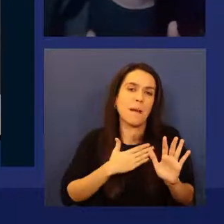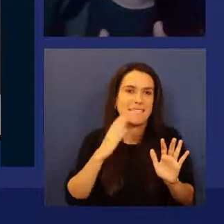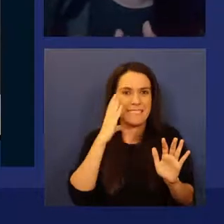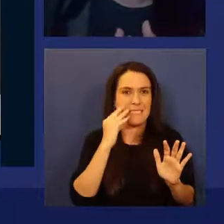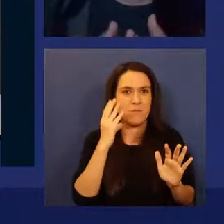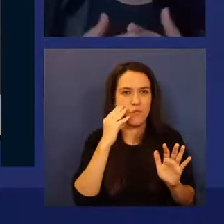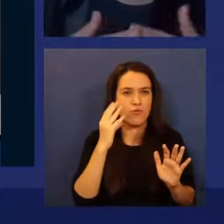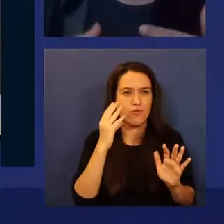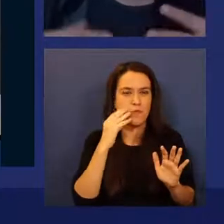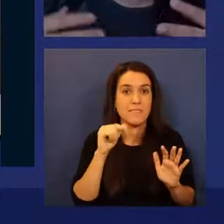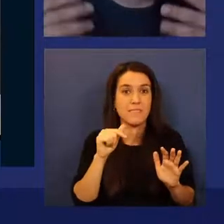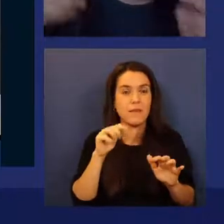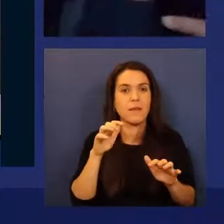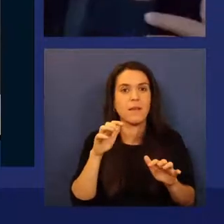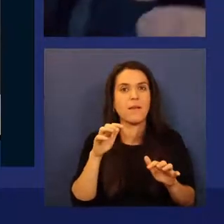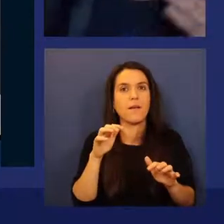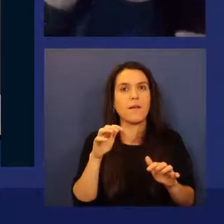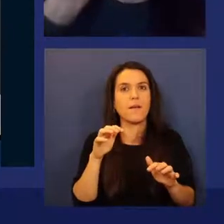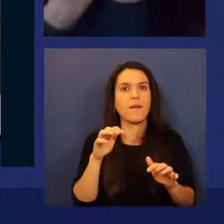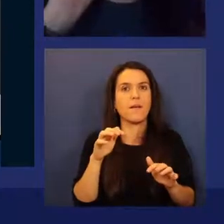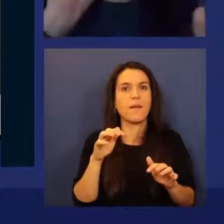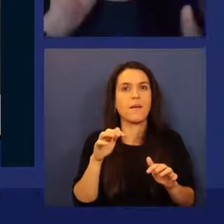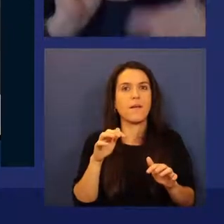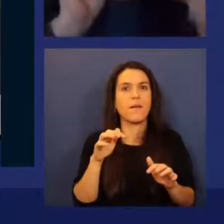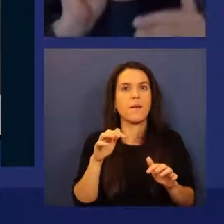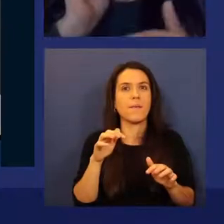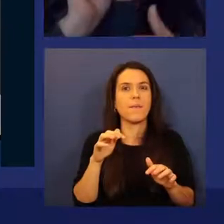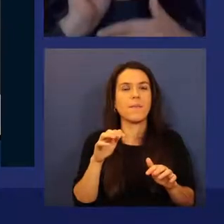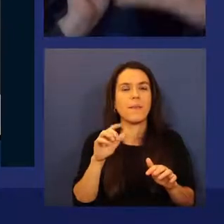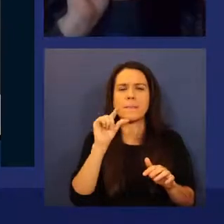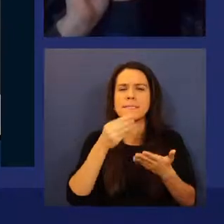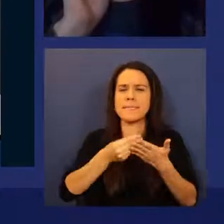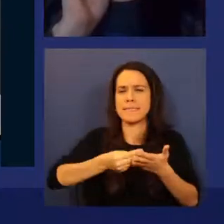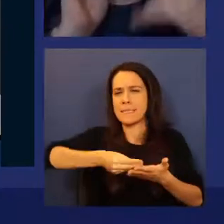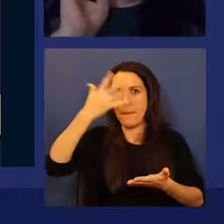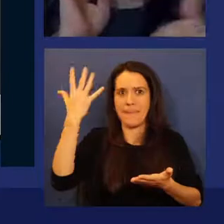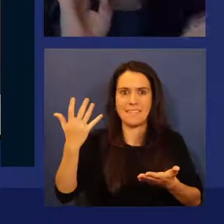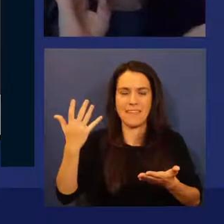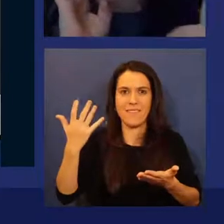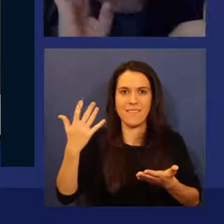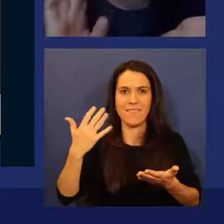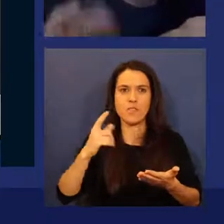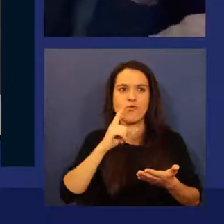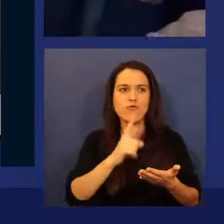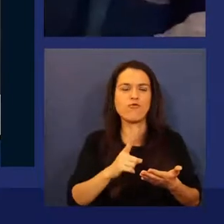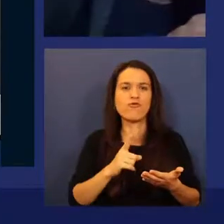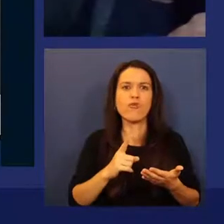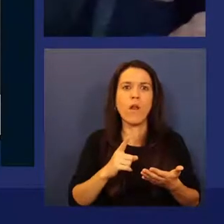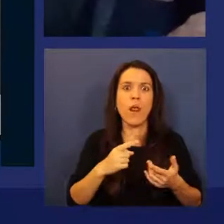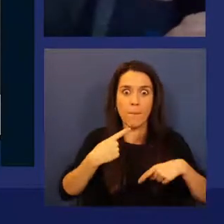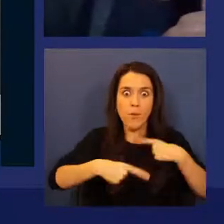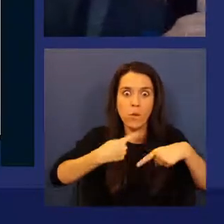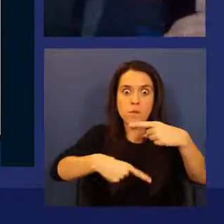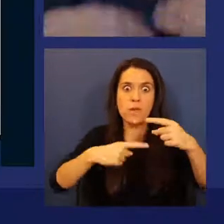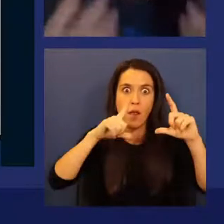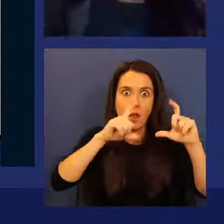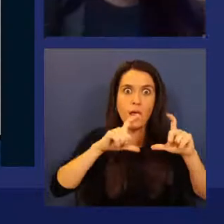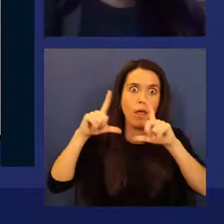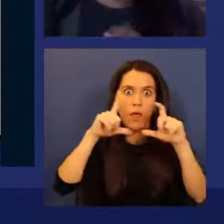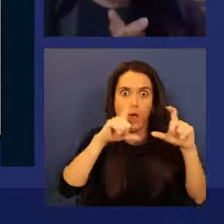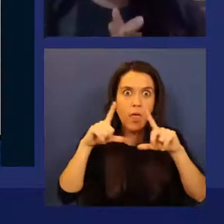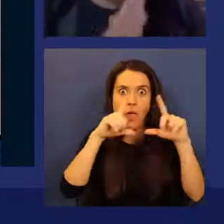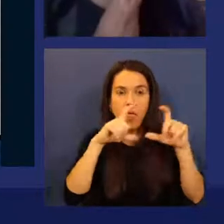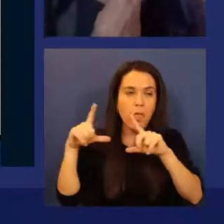of compute it's pretty expensive. In other words, you have to process lots and lots and lots of these images. So